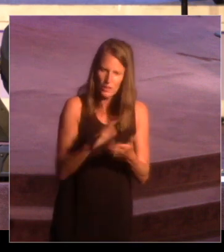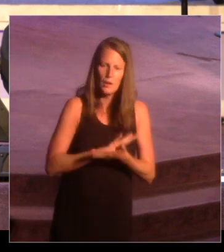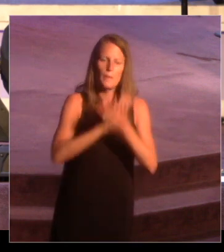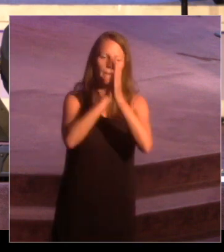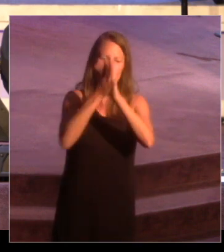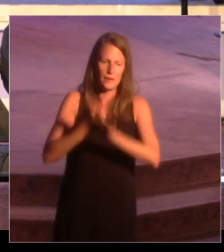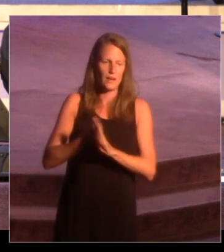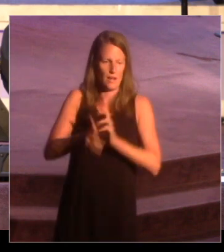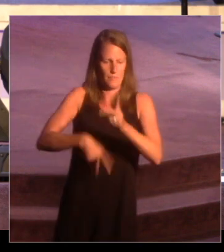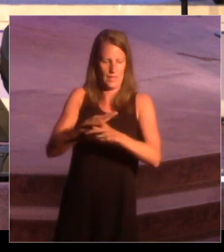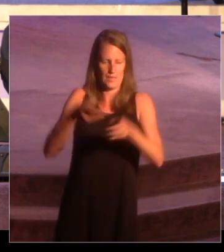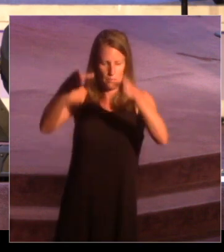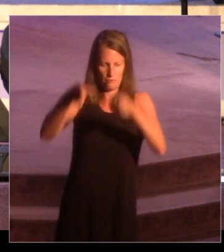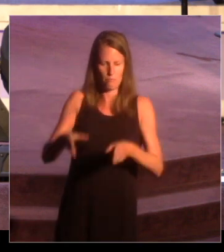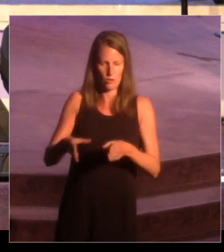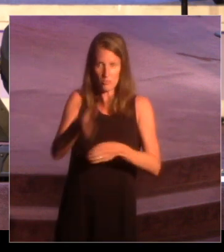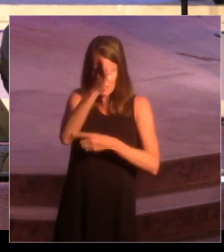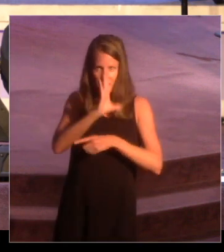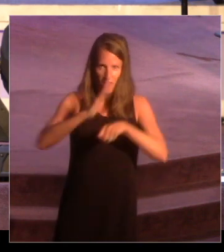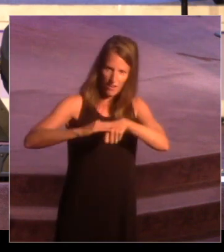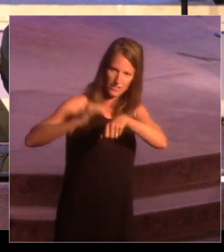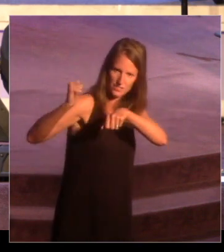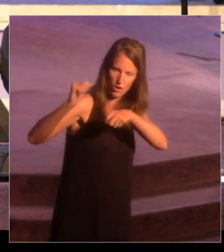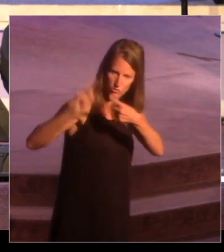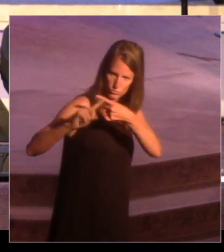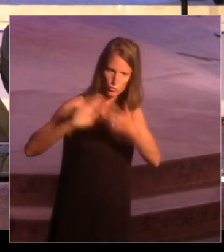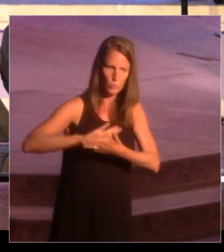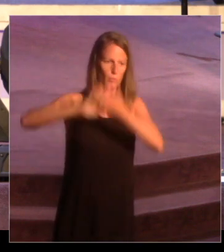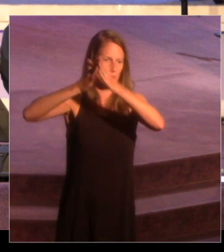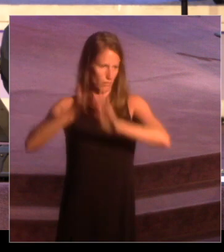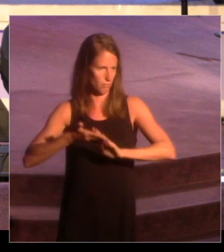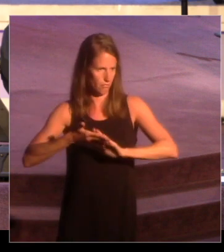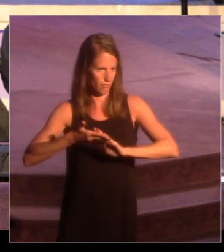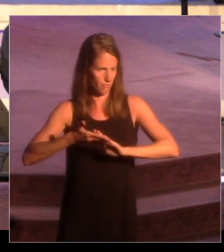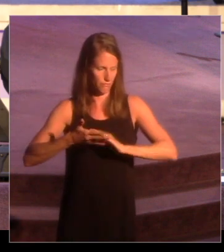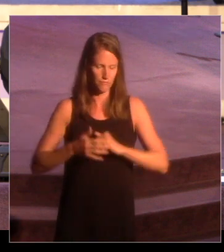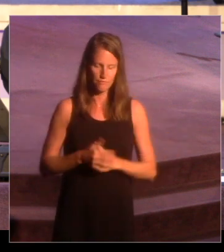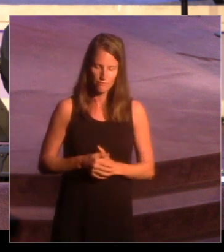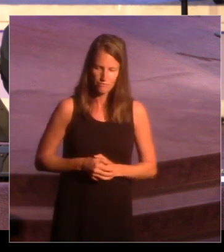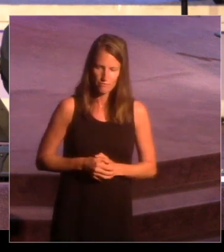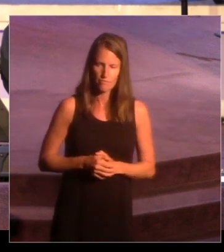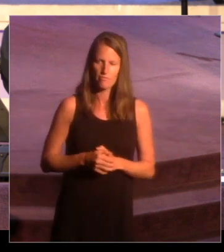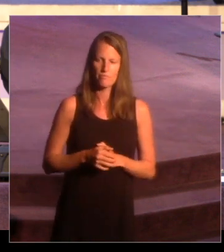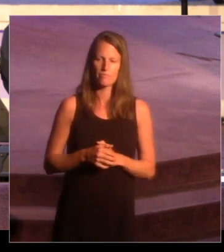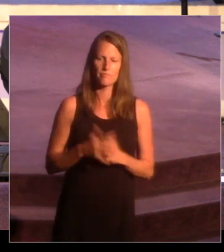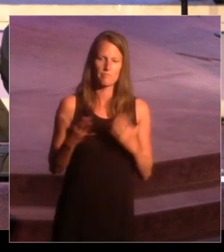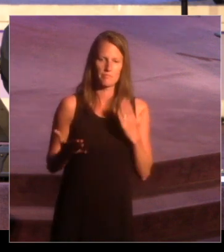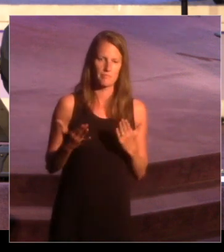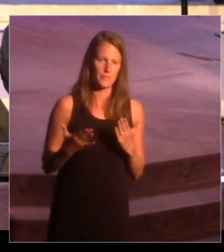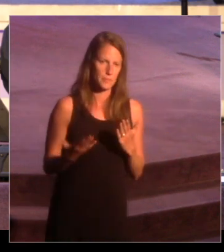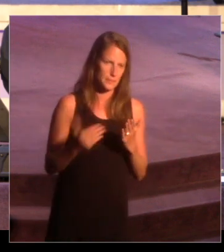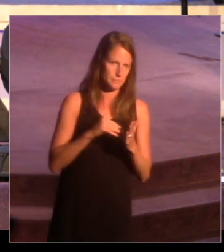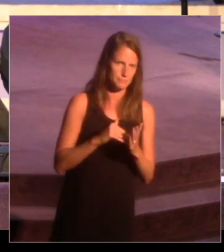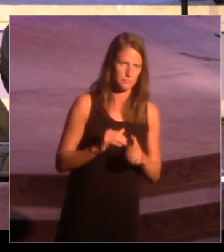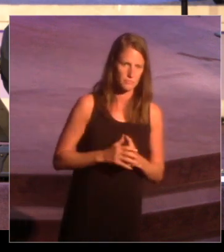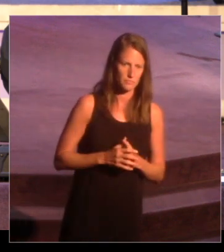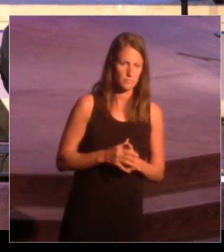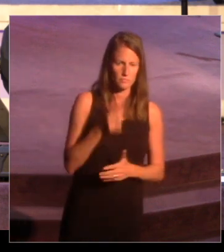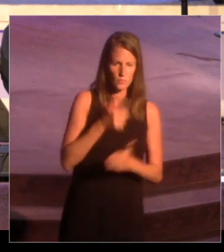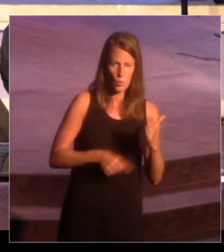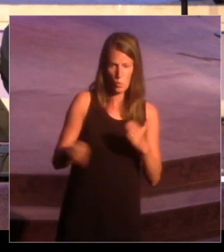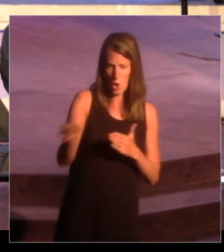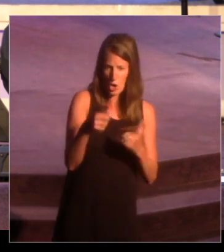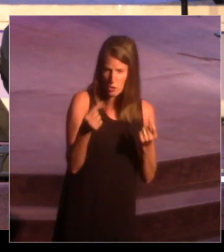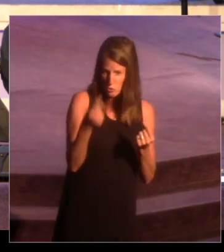can do the incredible, who can do the extraordinary. Let me say it another way. What you accomplish for God's